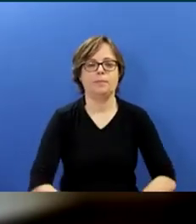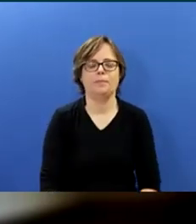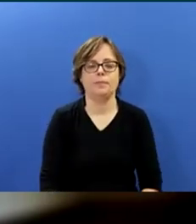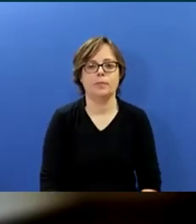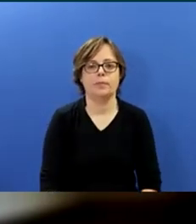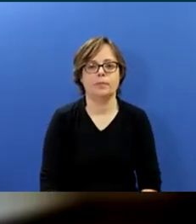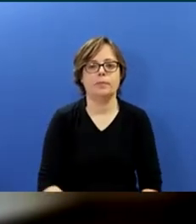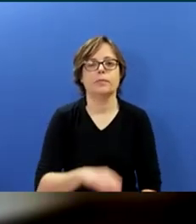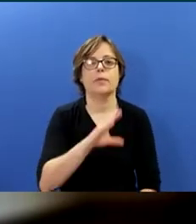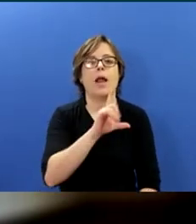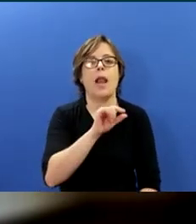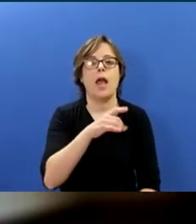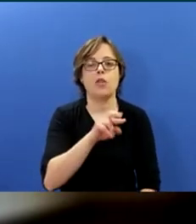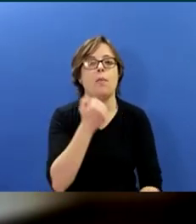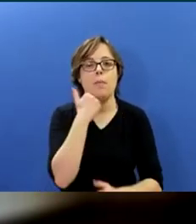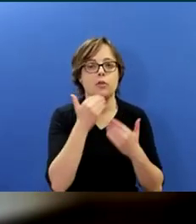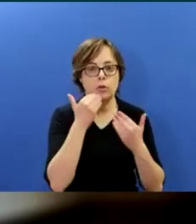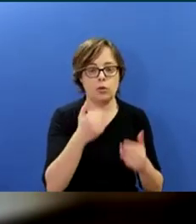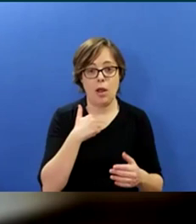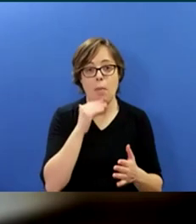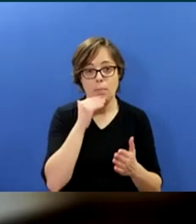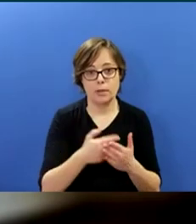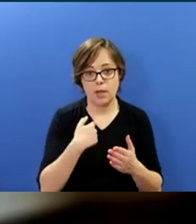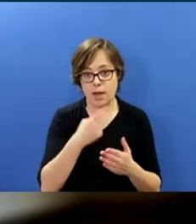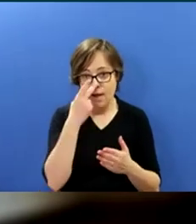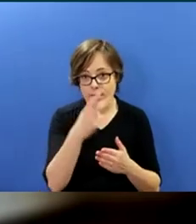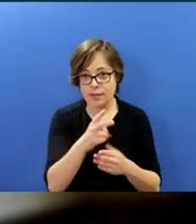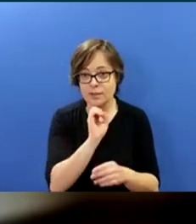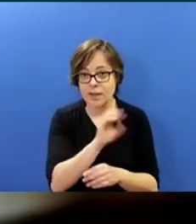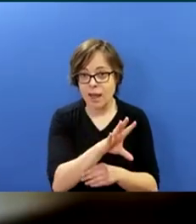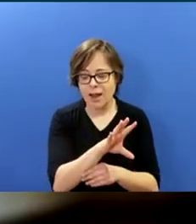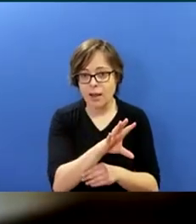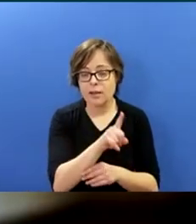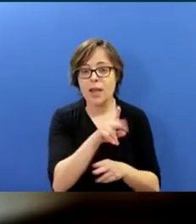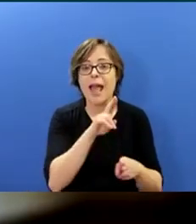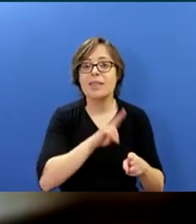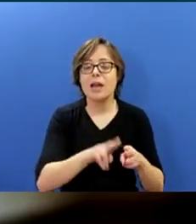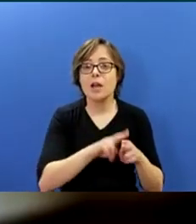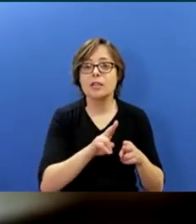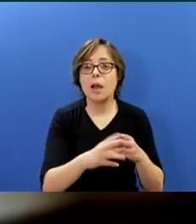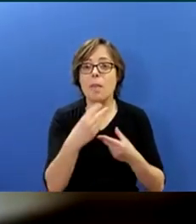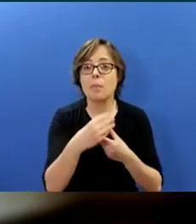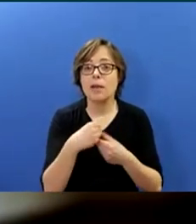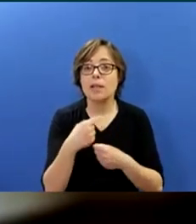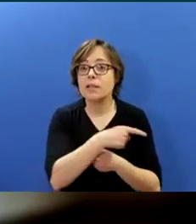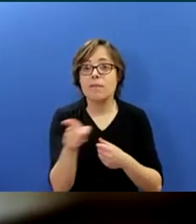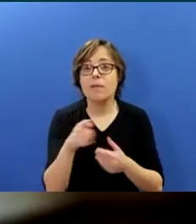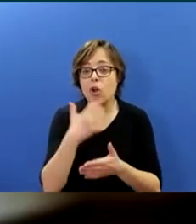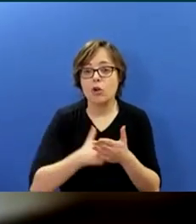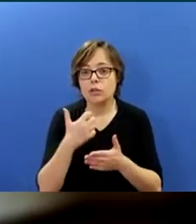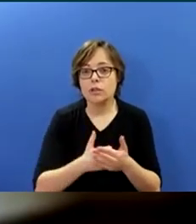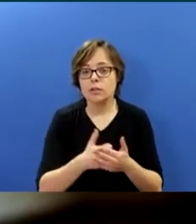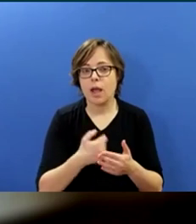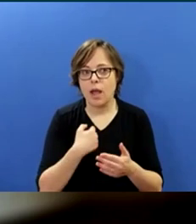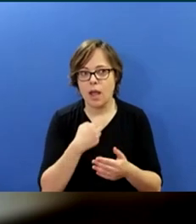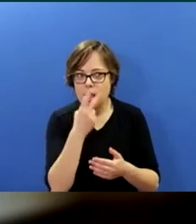Leonor, bardzo dziękuję. Ja przyznaję, że widząc slajd narzędzia partycypacji, które wykorzystujecie, miałem z